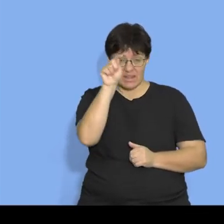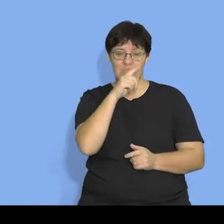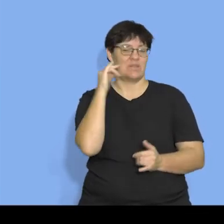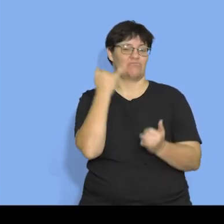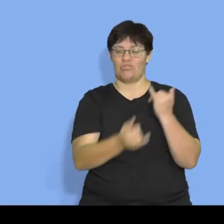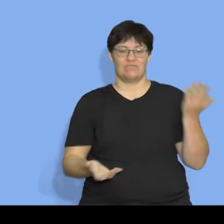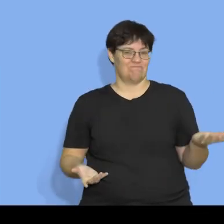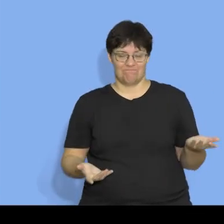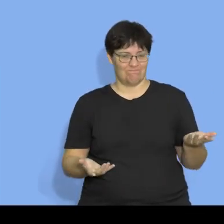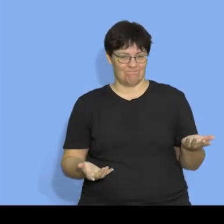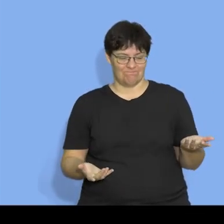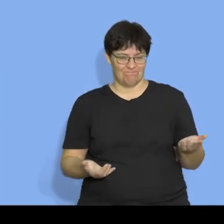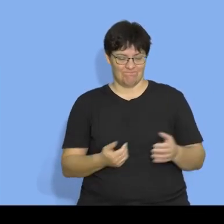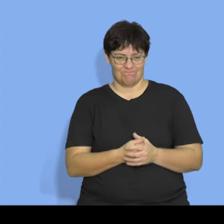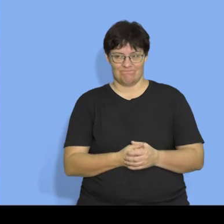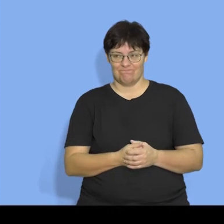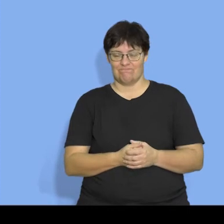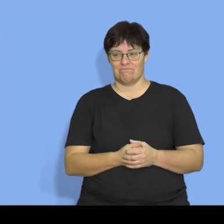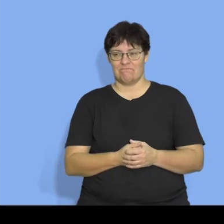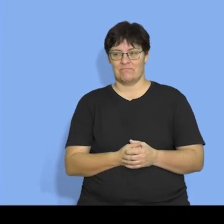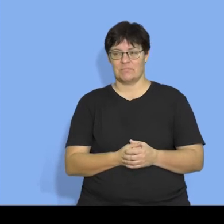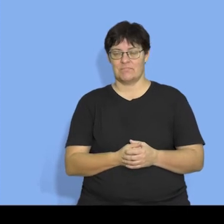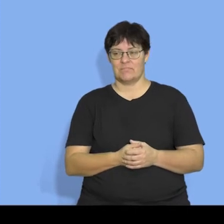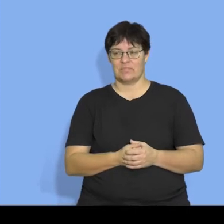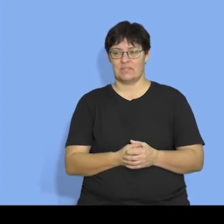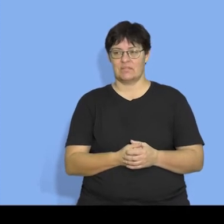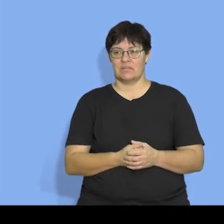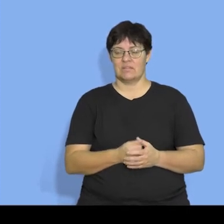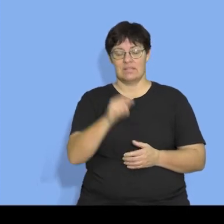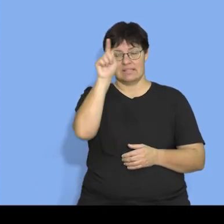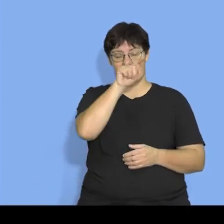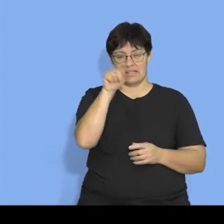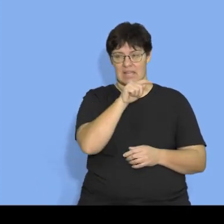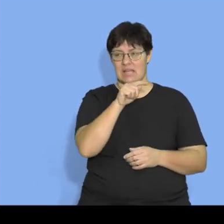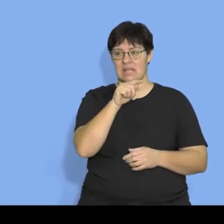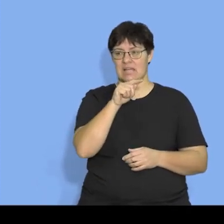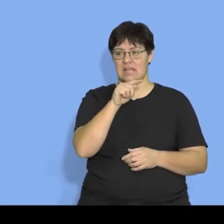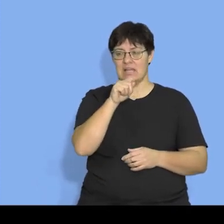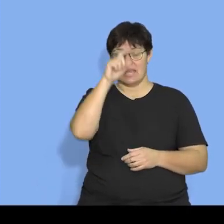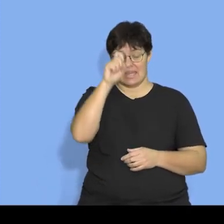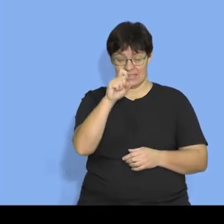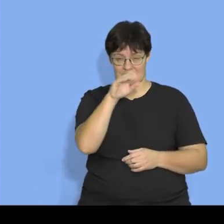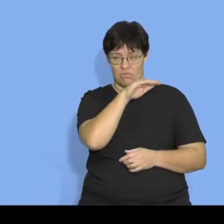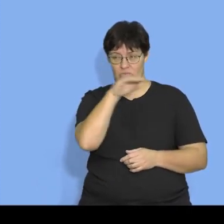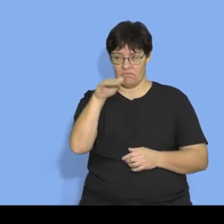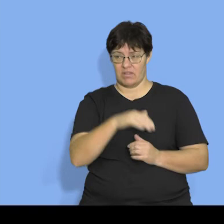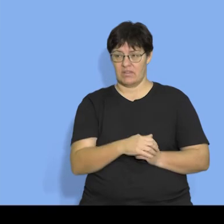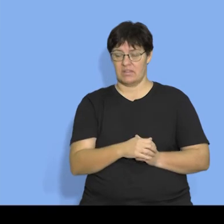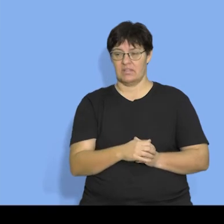the line over it, it doesn't mean average and the equation's wrong. That's going to be her change in